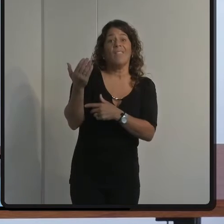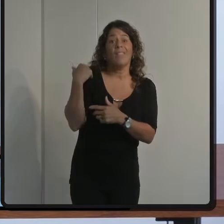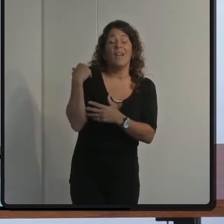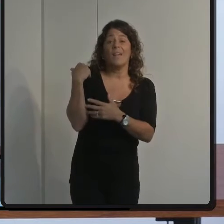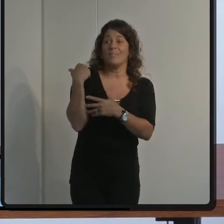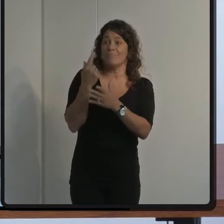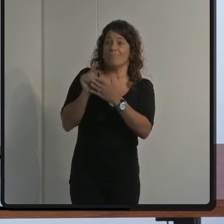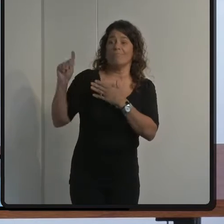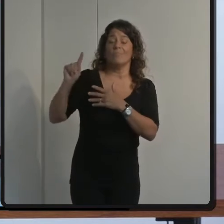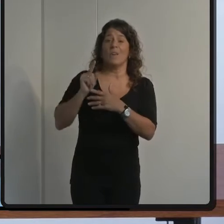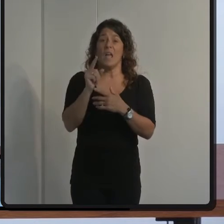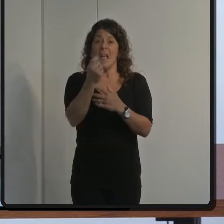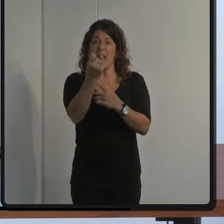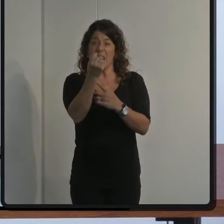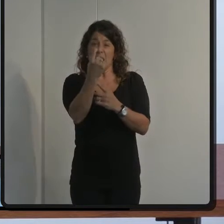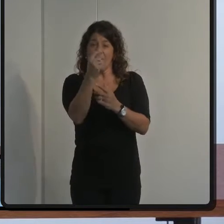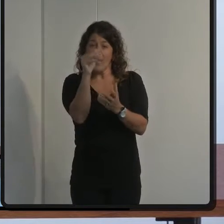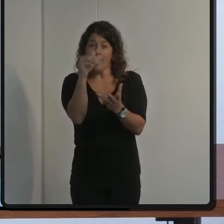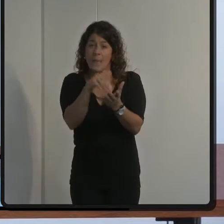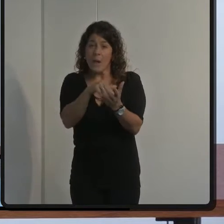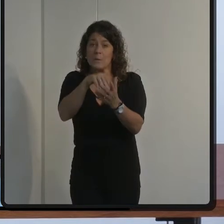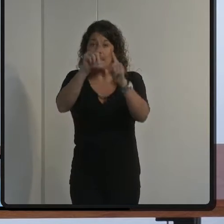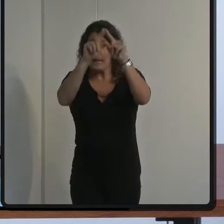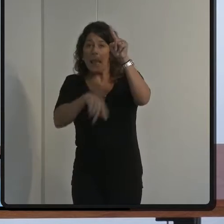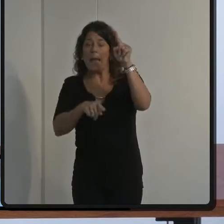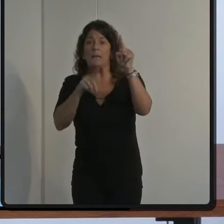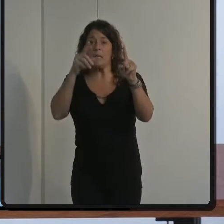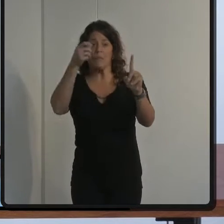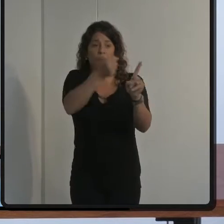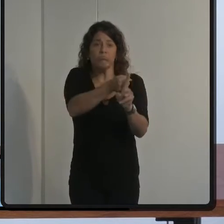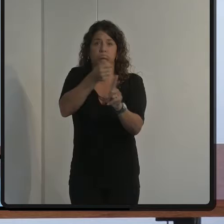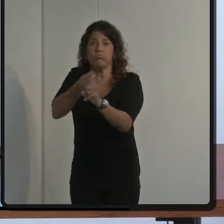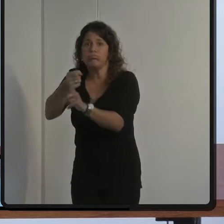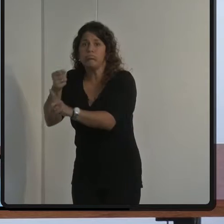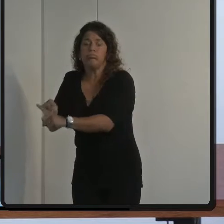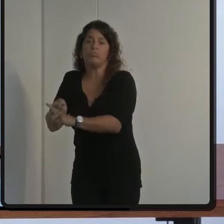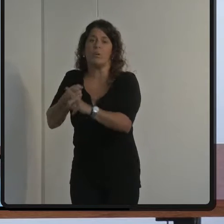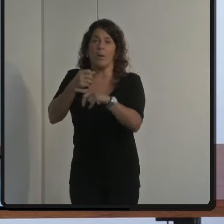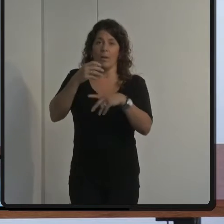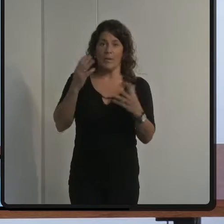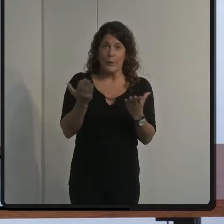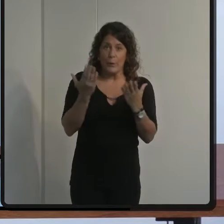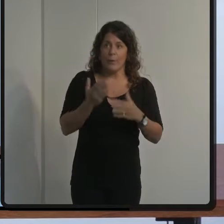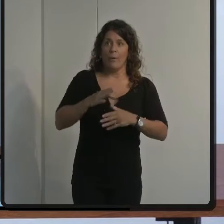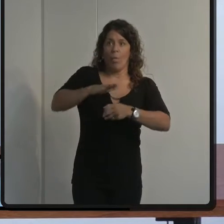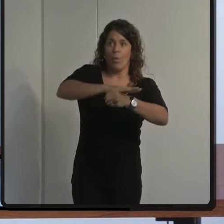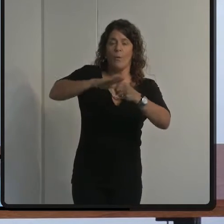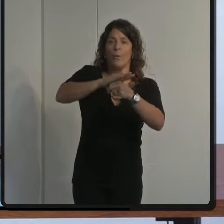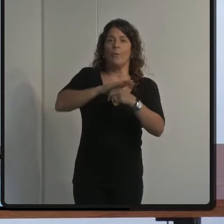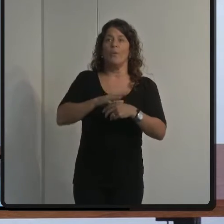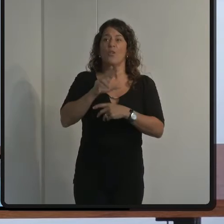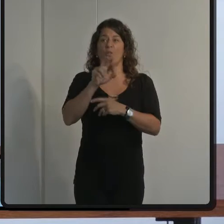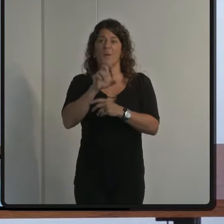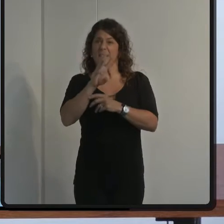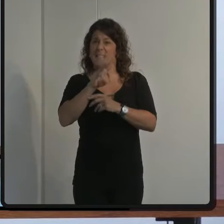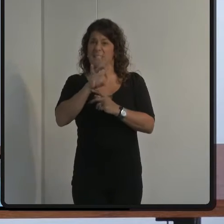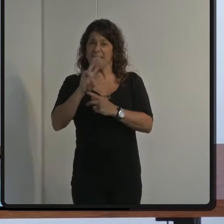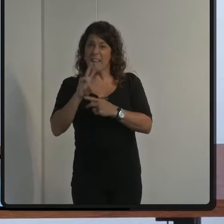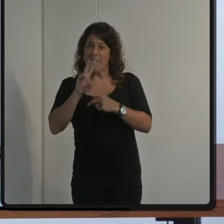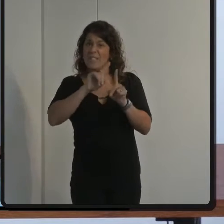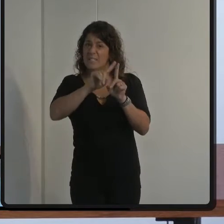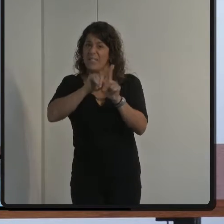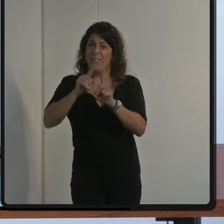caused 367 wildfires. As these wildfires have raged largely out of control around the state, our local